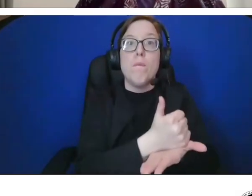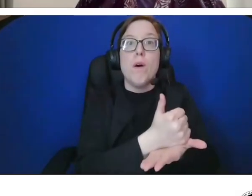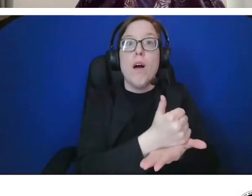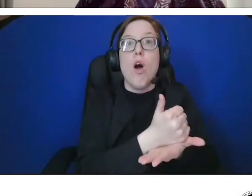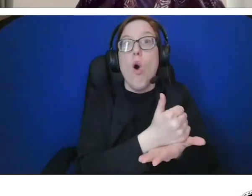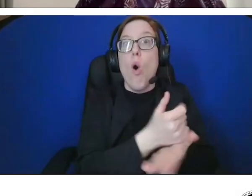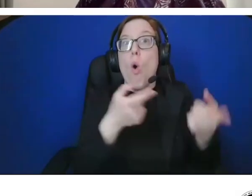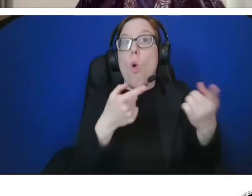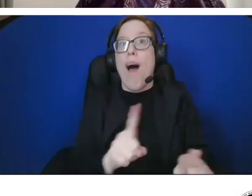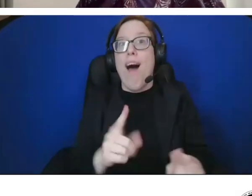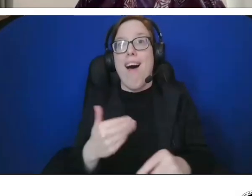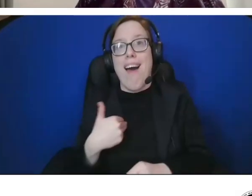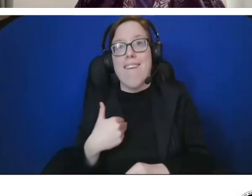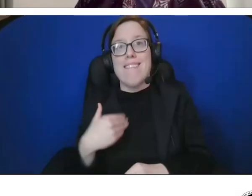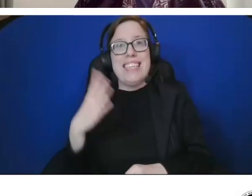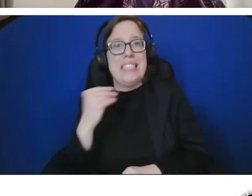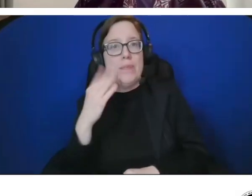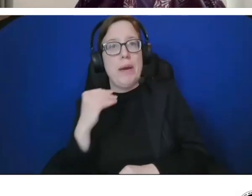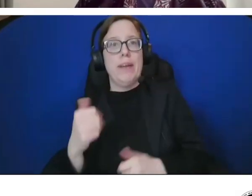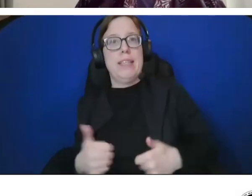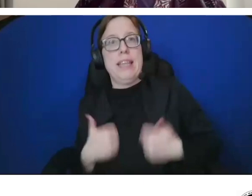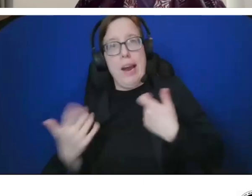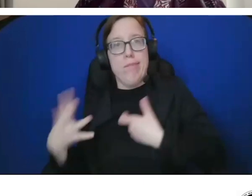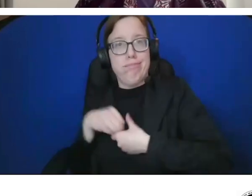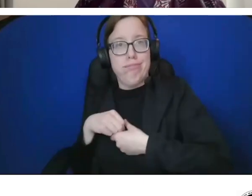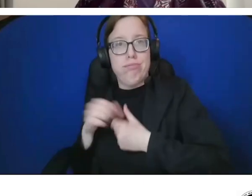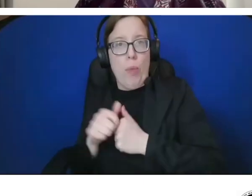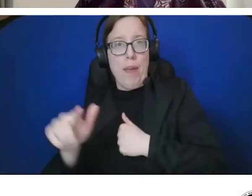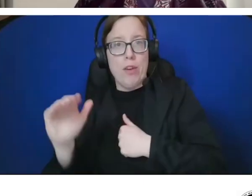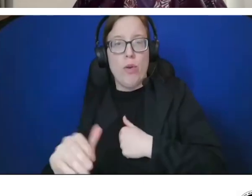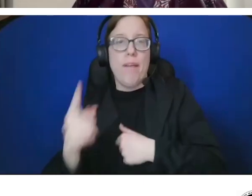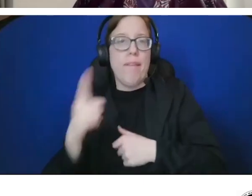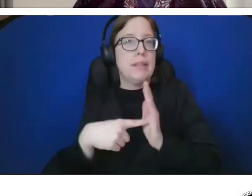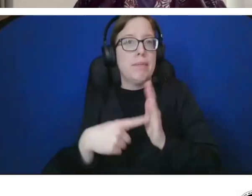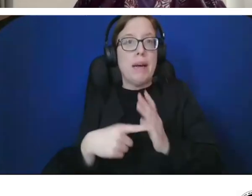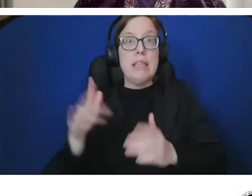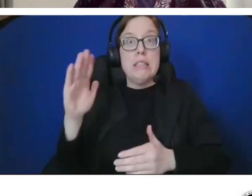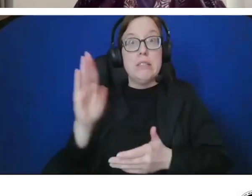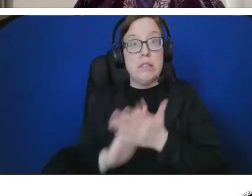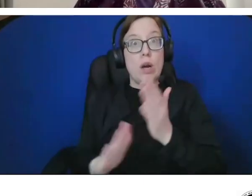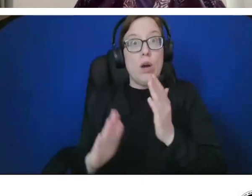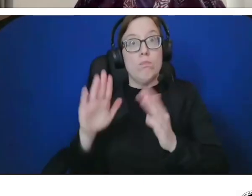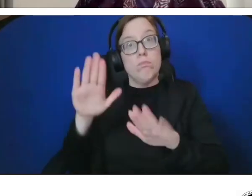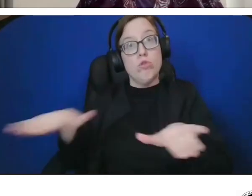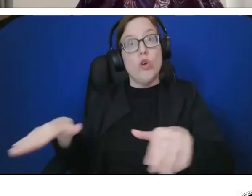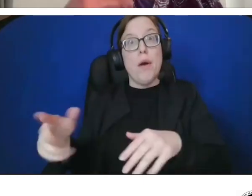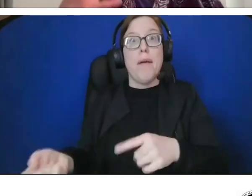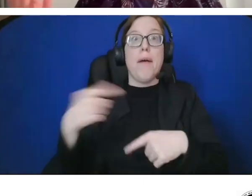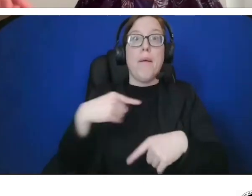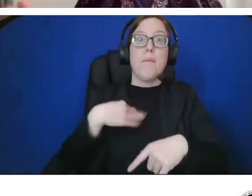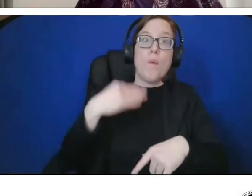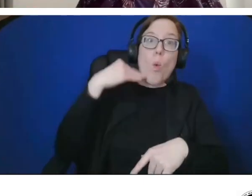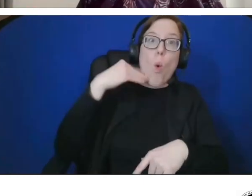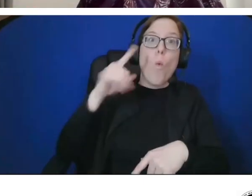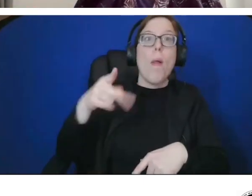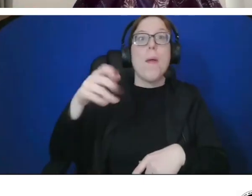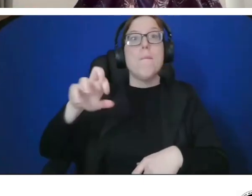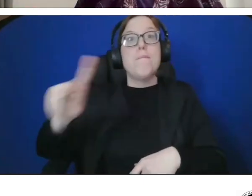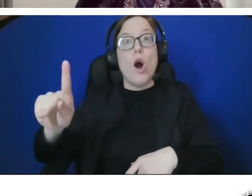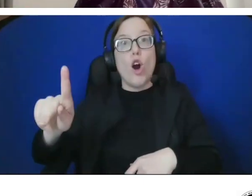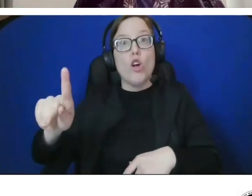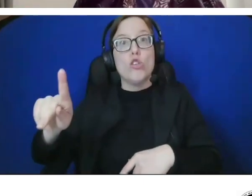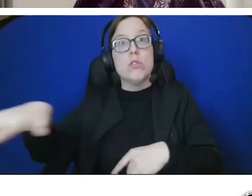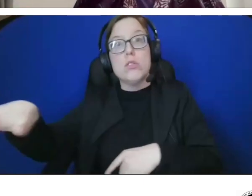having an experience with the child. Like maybe I've had some children visit my home, or the park example that I